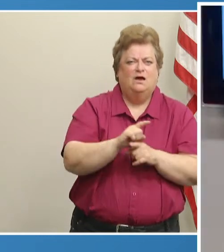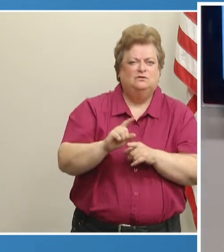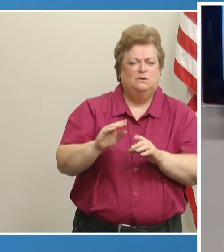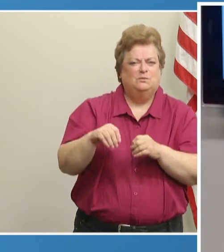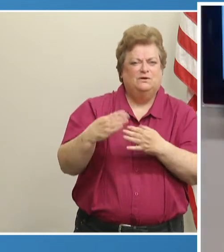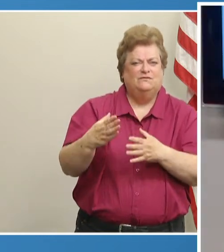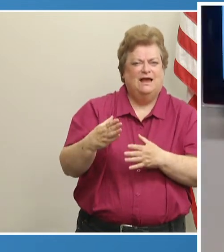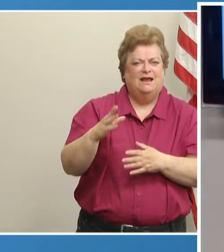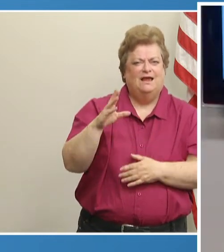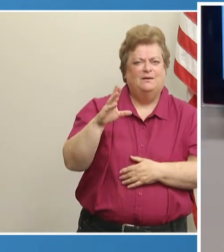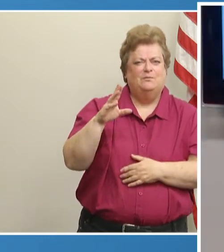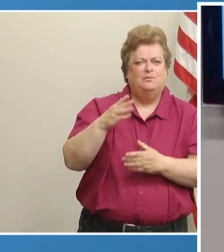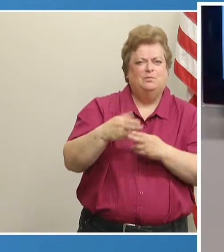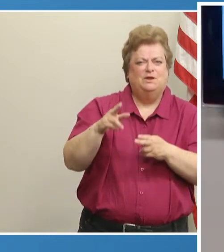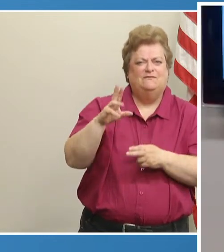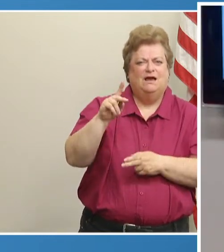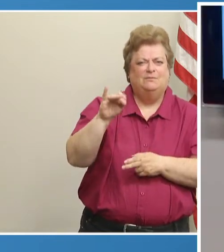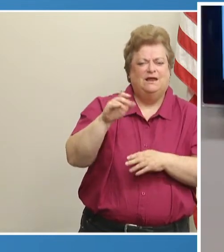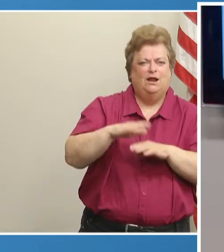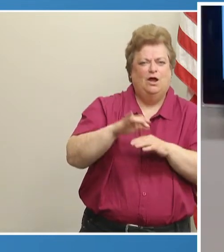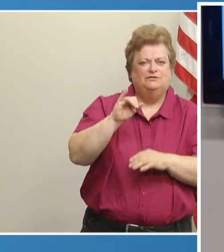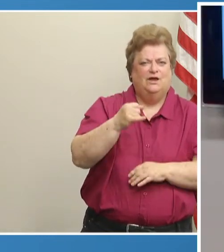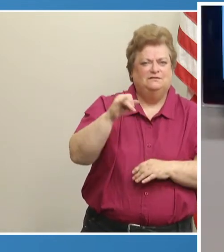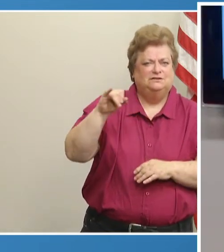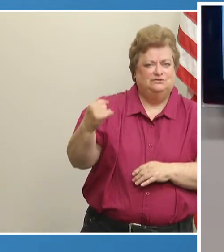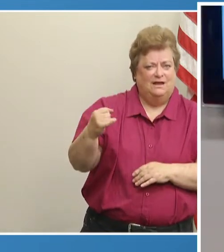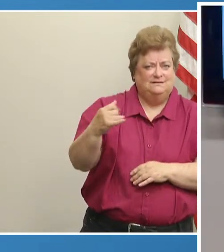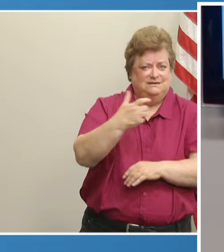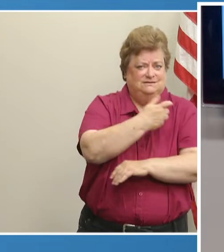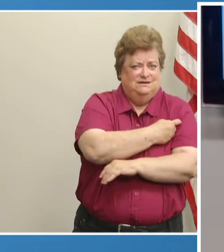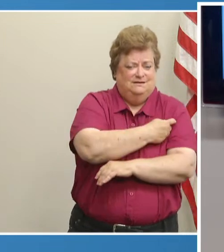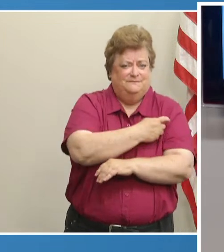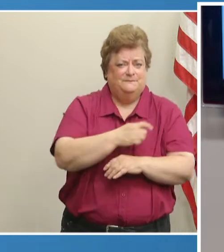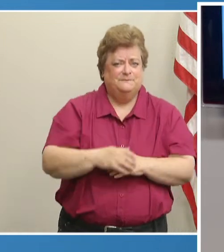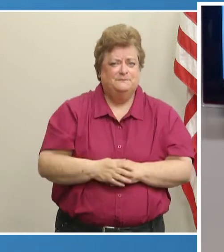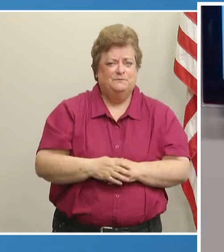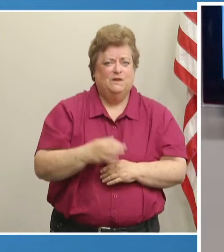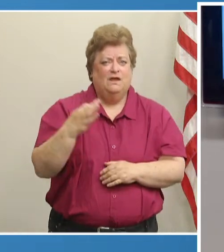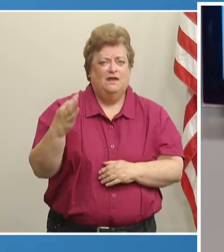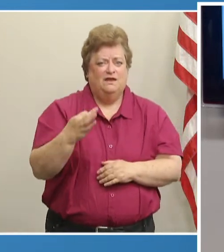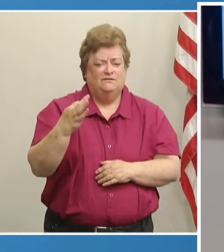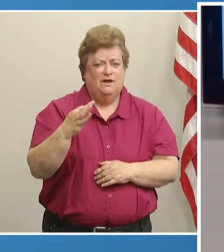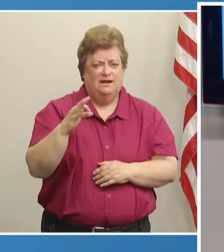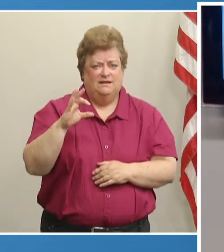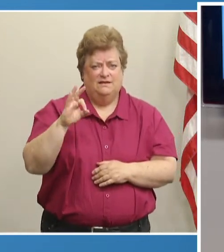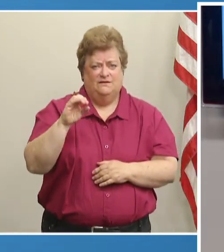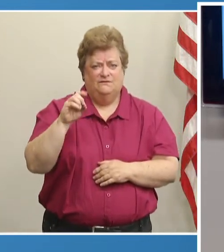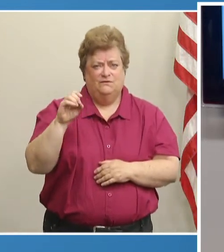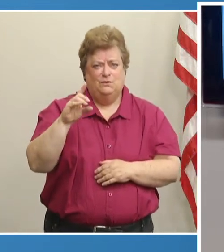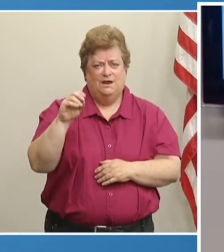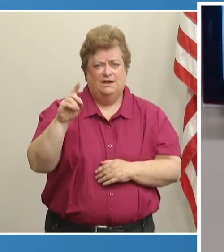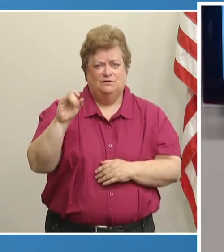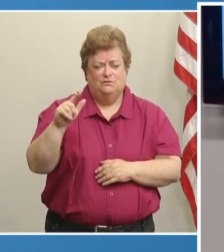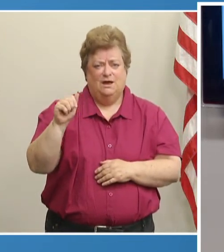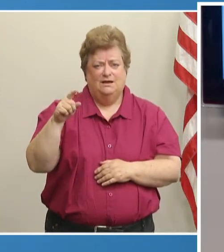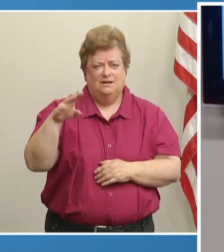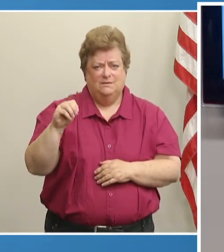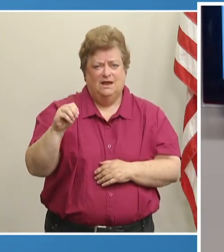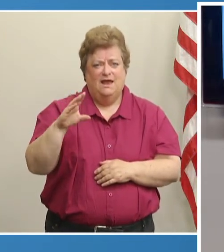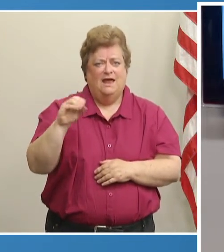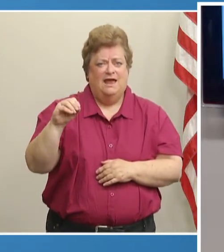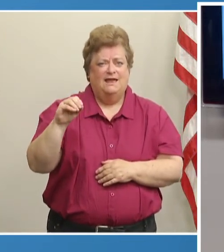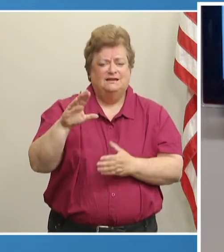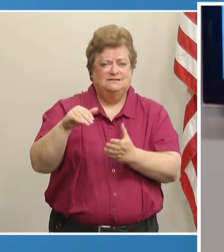a brief update on the Johnson & Johnson vaccine. On Friday, the Food and Drug Administration and the Center for